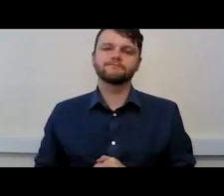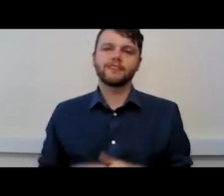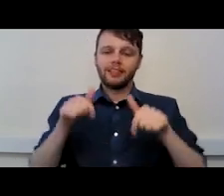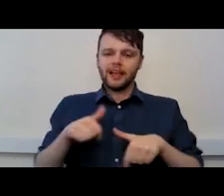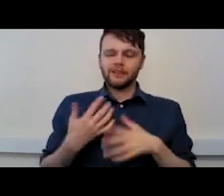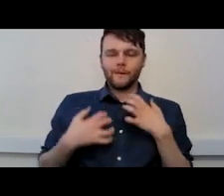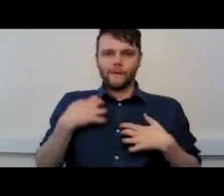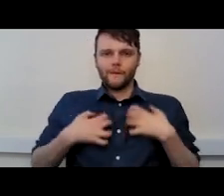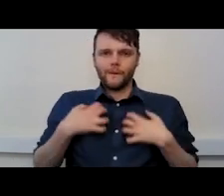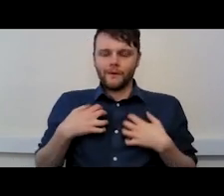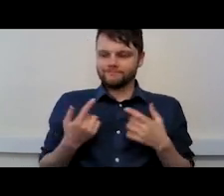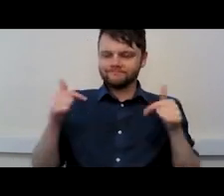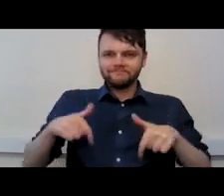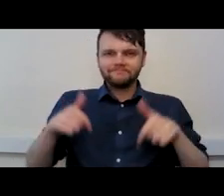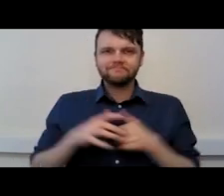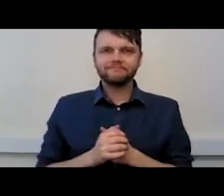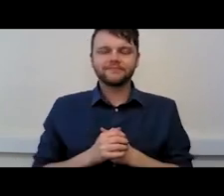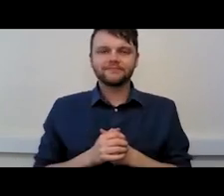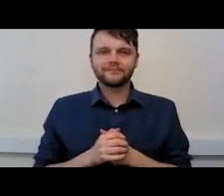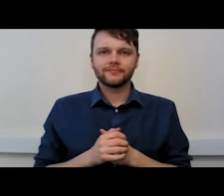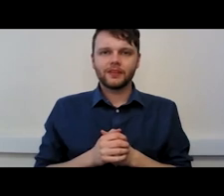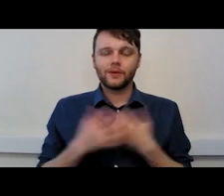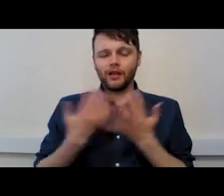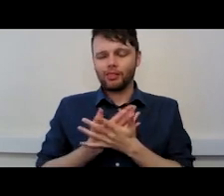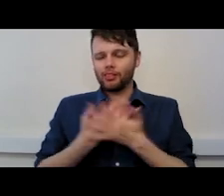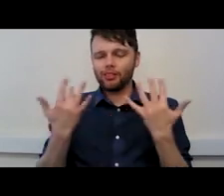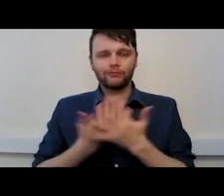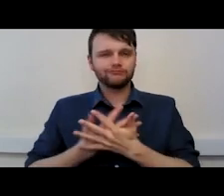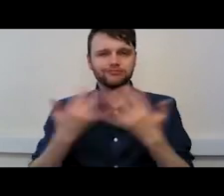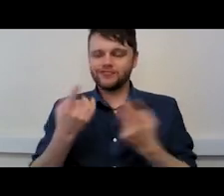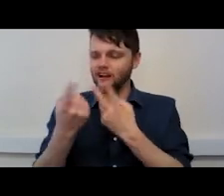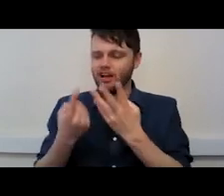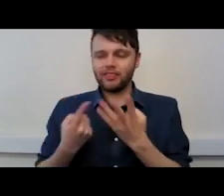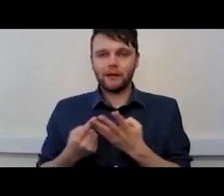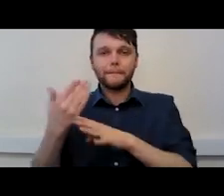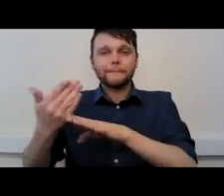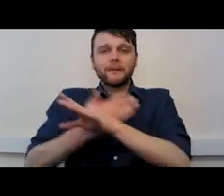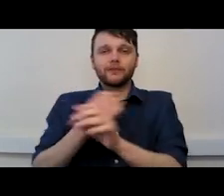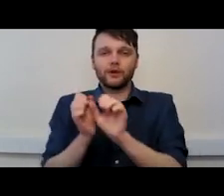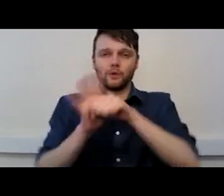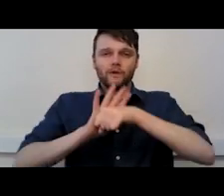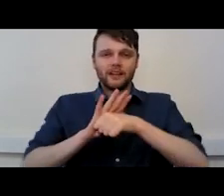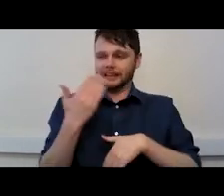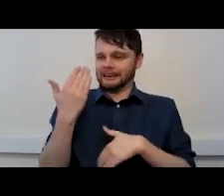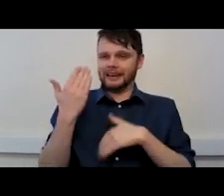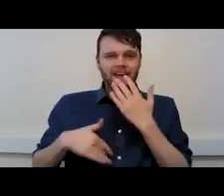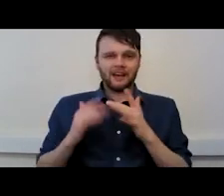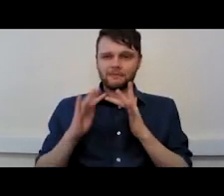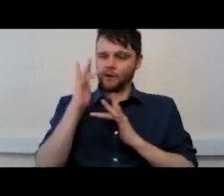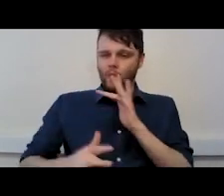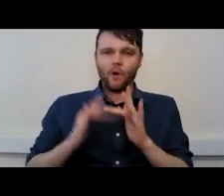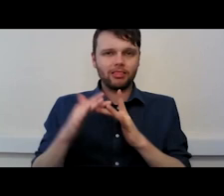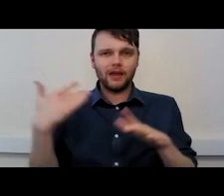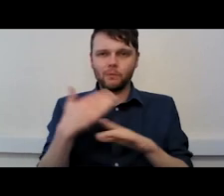on Team HippFest. In common with many, many others, before the pandemic, we'd never done any online